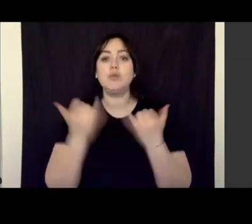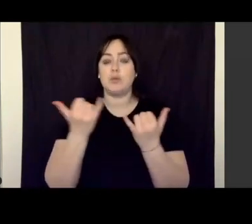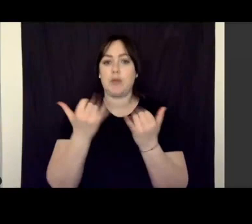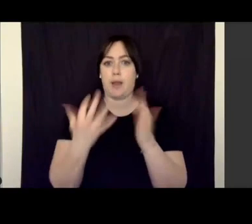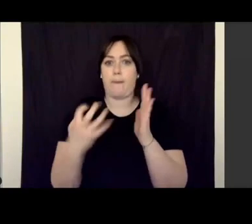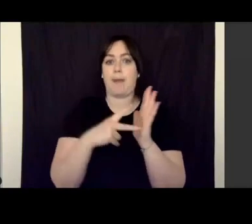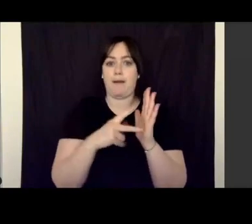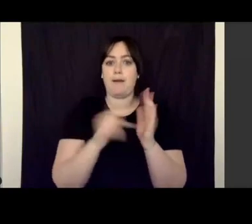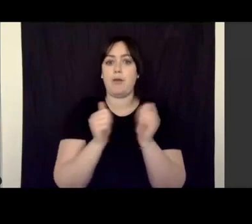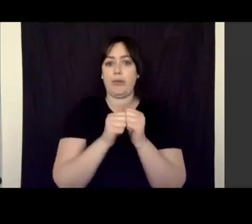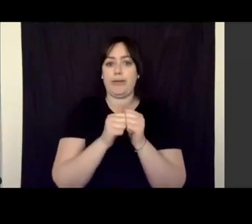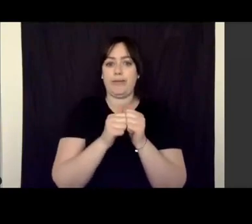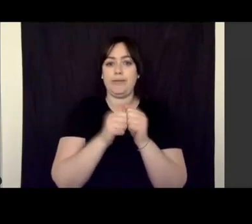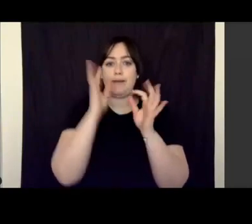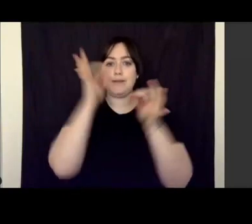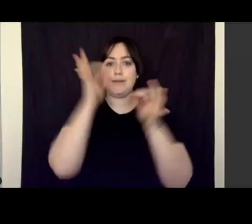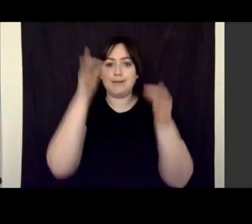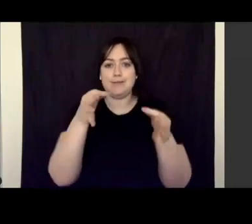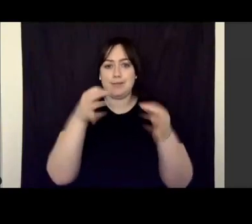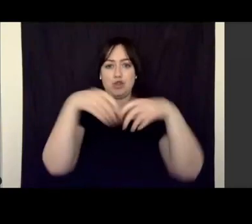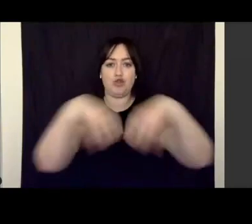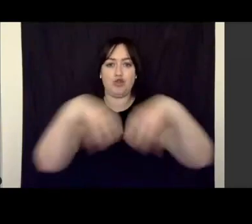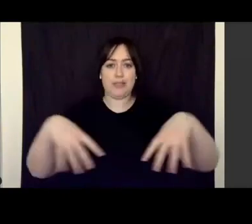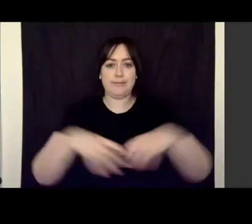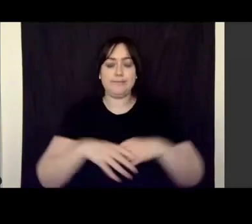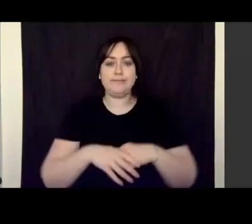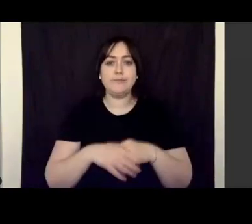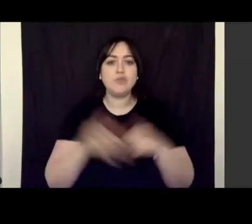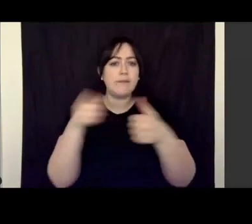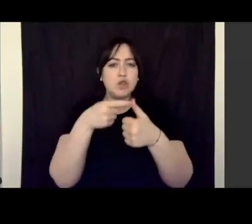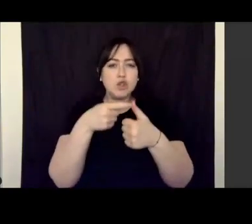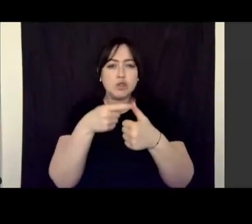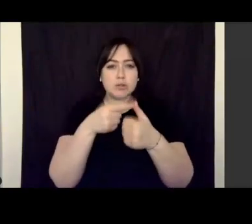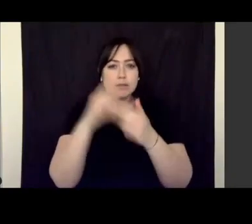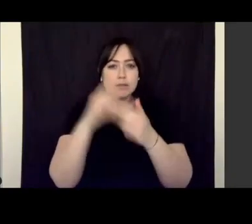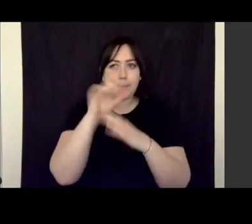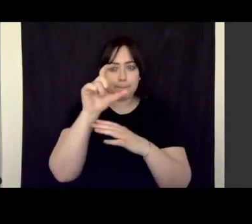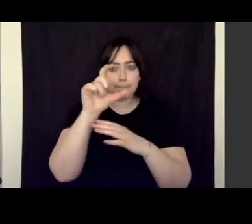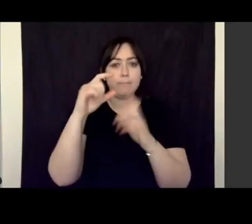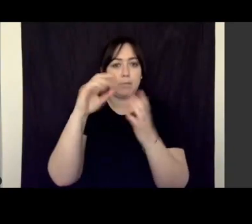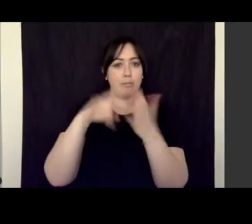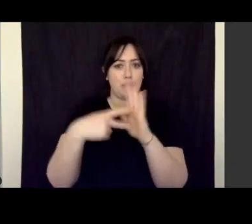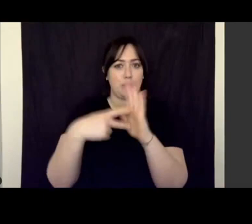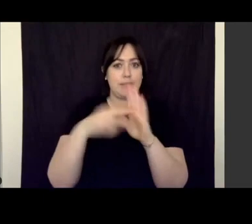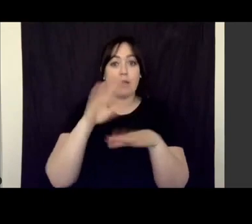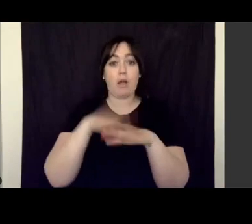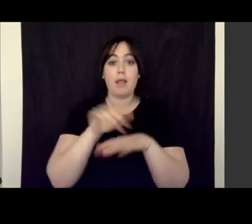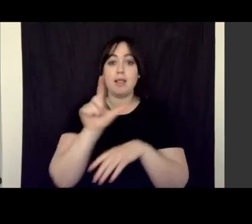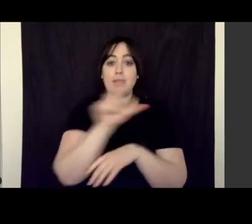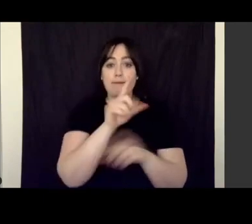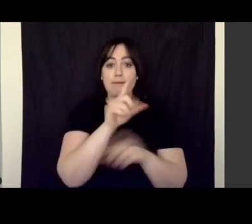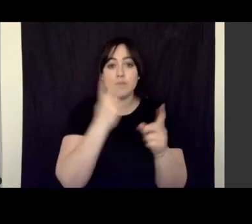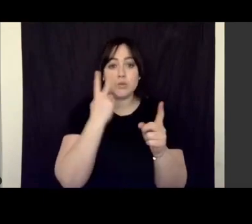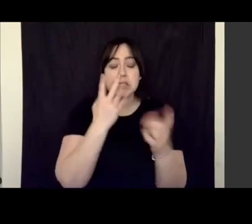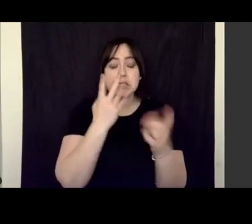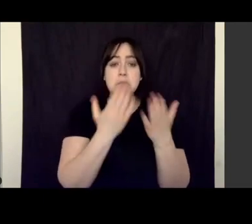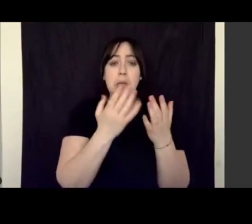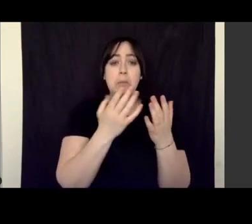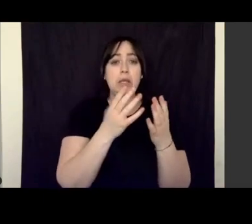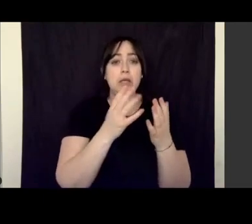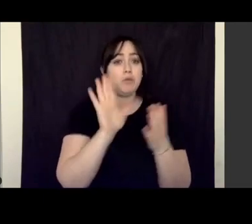here back at our decision tree. So the first idea is, what is the purpose? On the left, you see the purpose might be